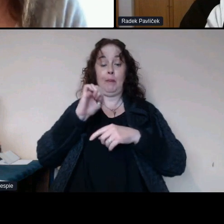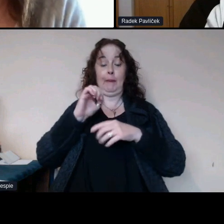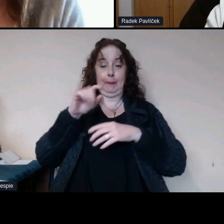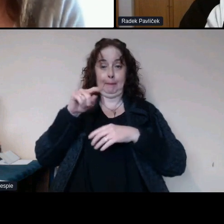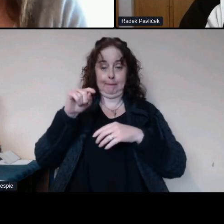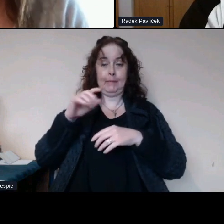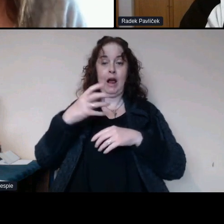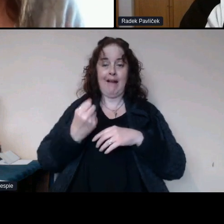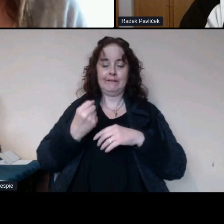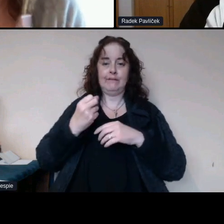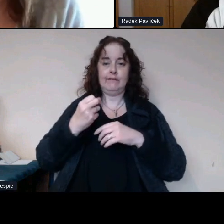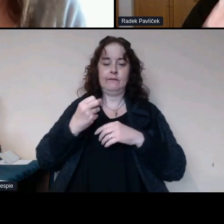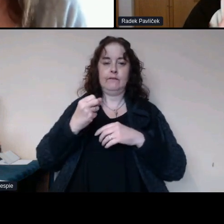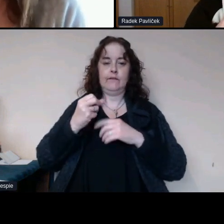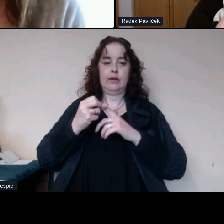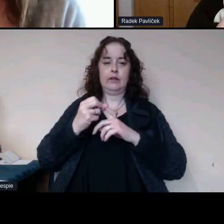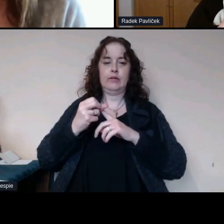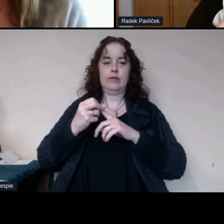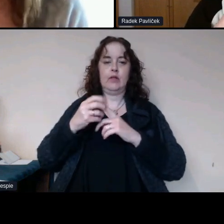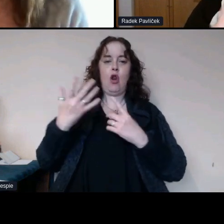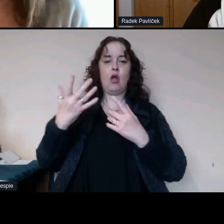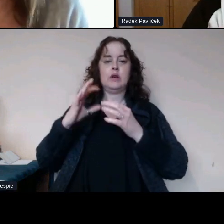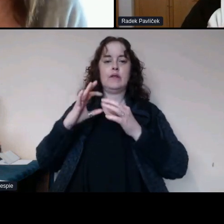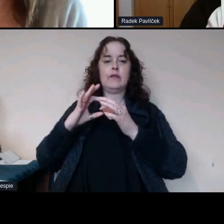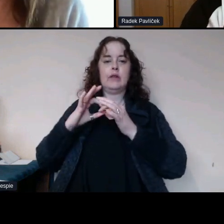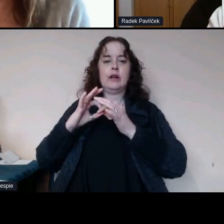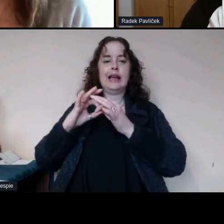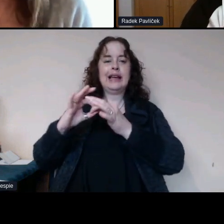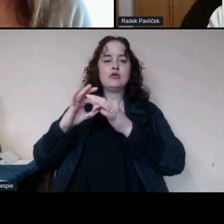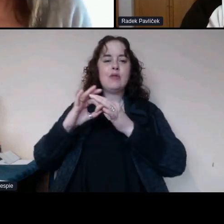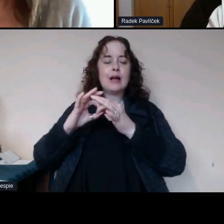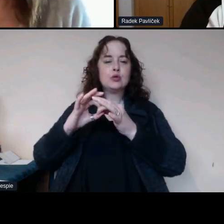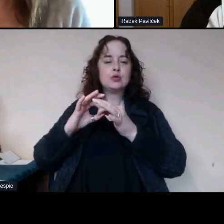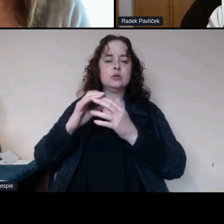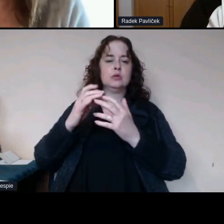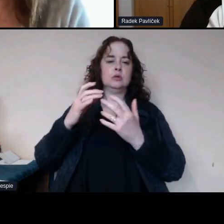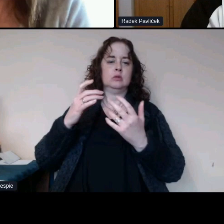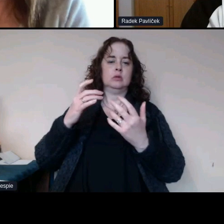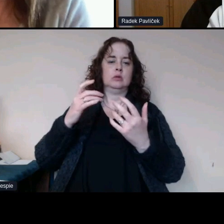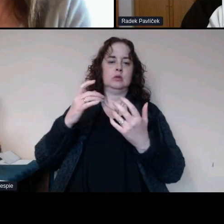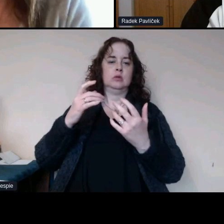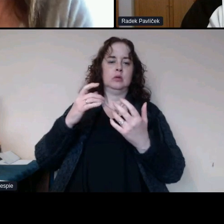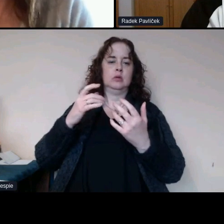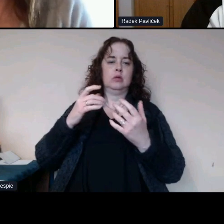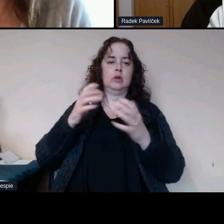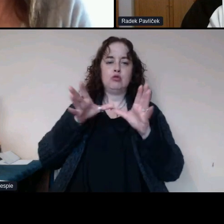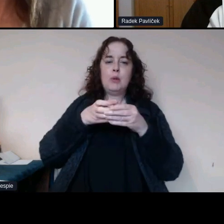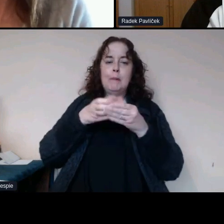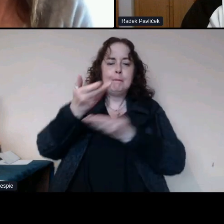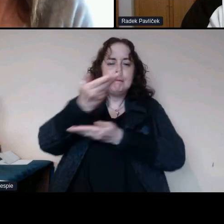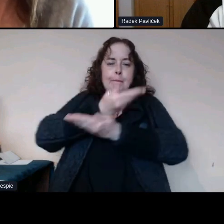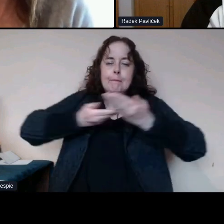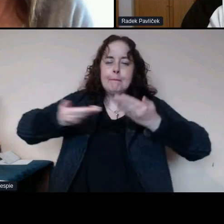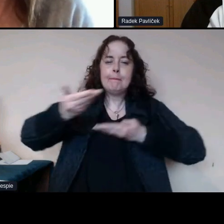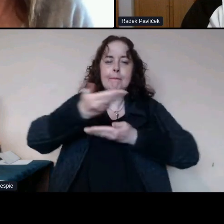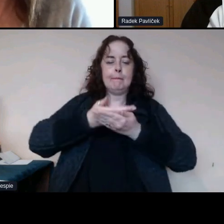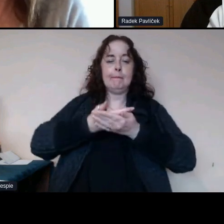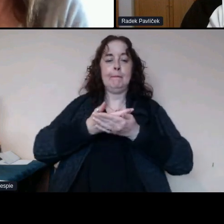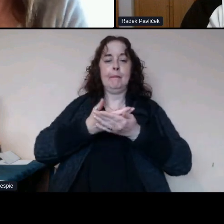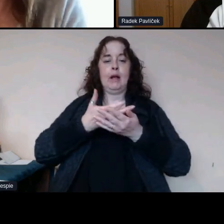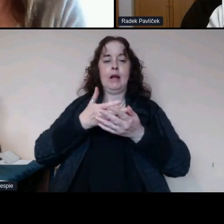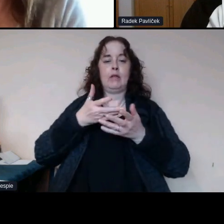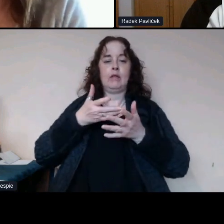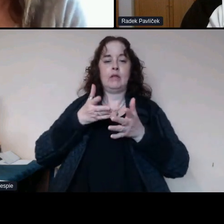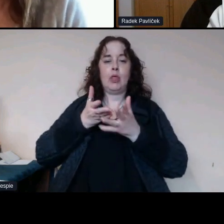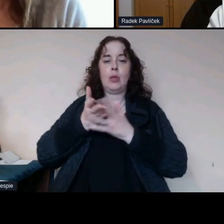have a lot of interaction in committees and member and groups and so on, and through the forum, the